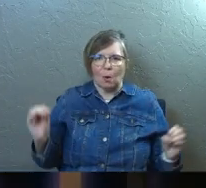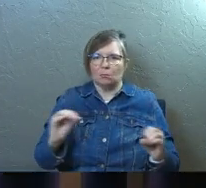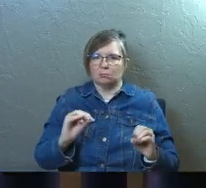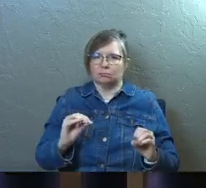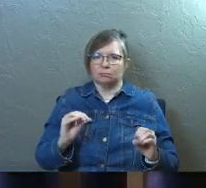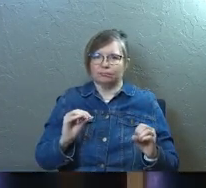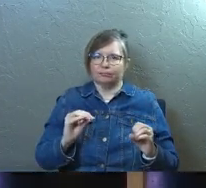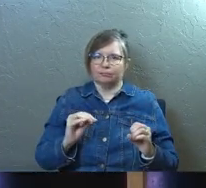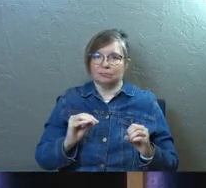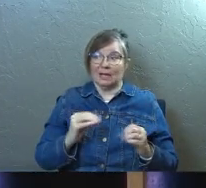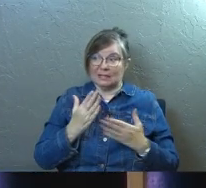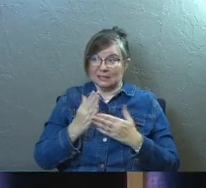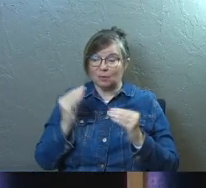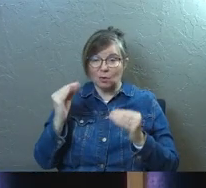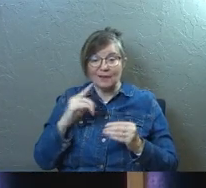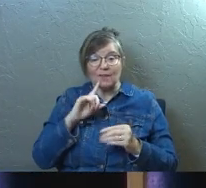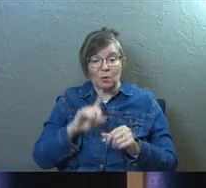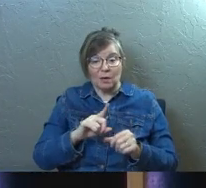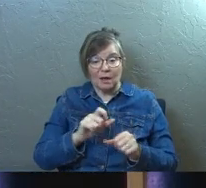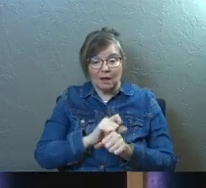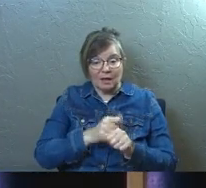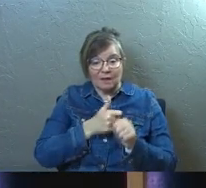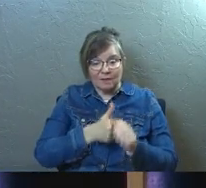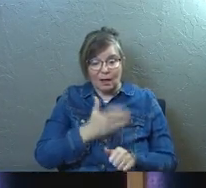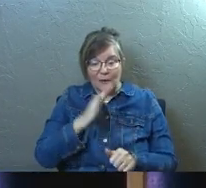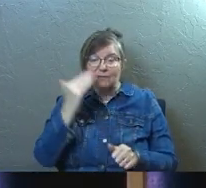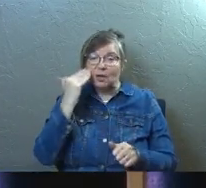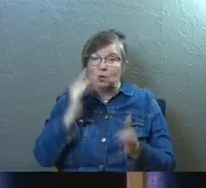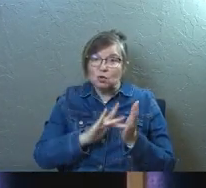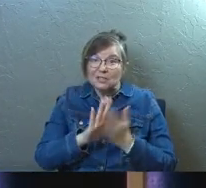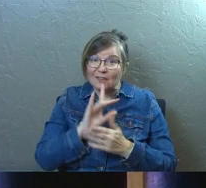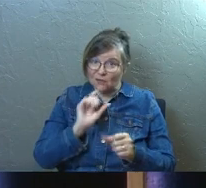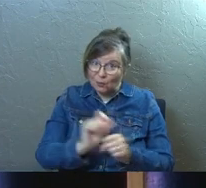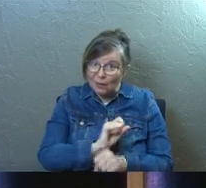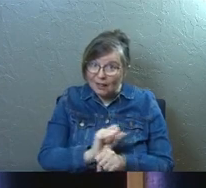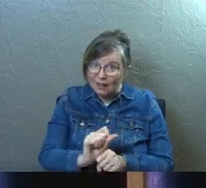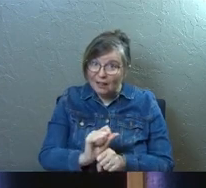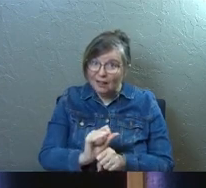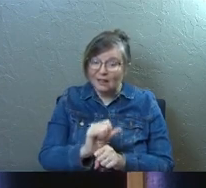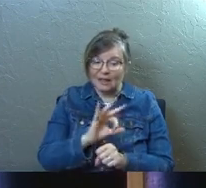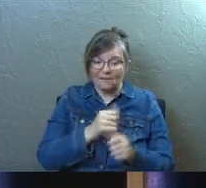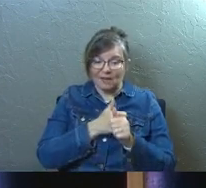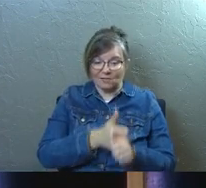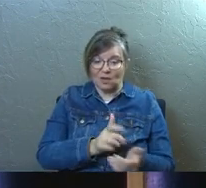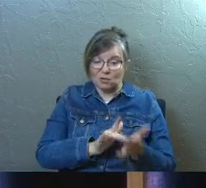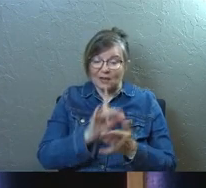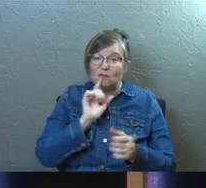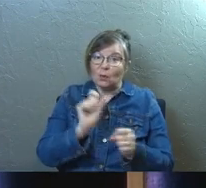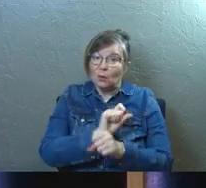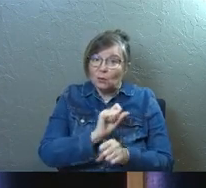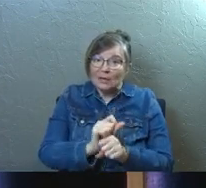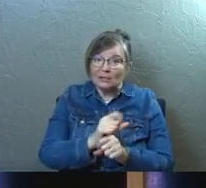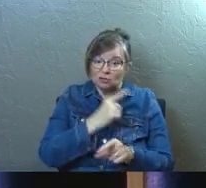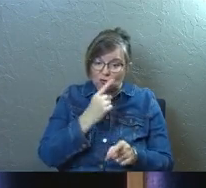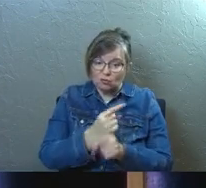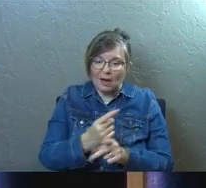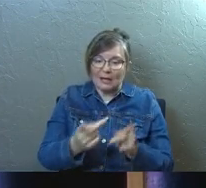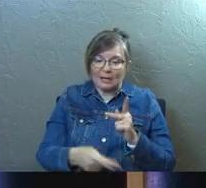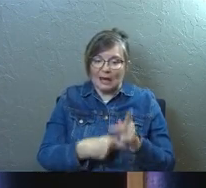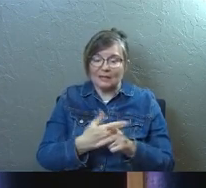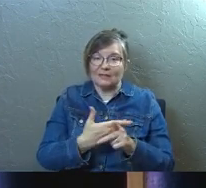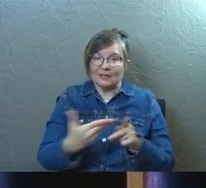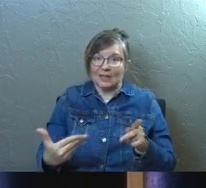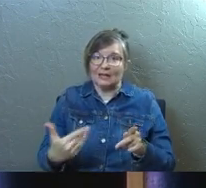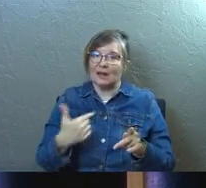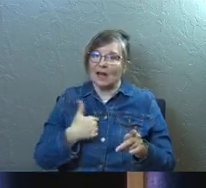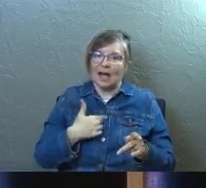And some of you were taught that. If I really follow God, if I knew Jesus for real, if I followed Jesus for real and did the right kinds of